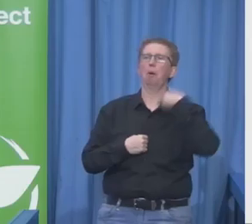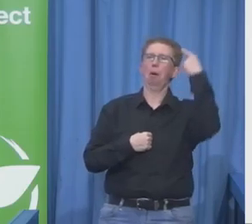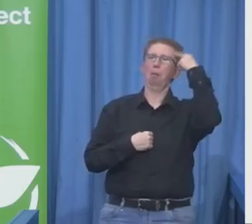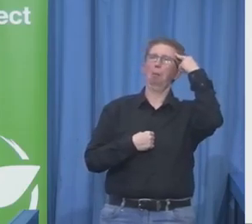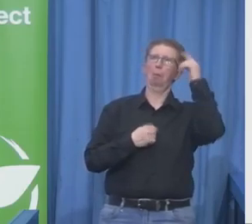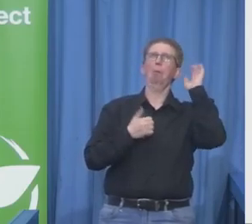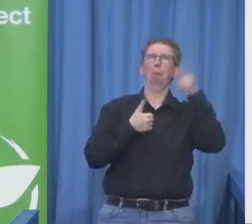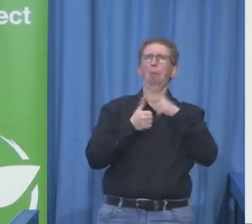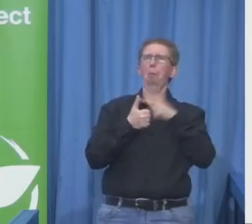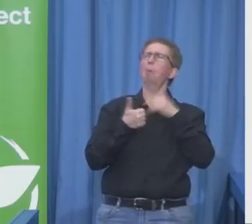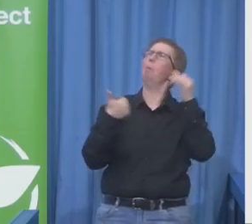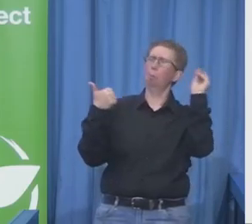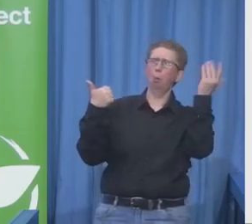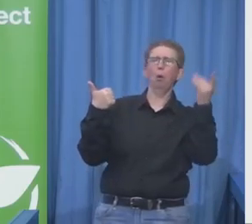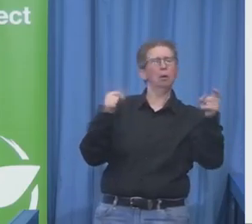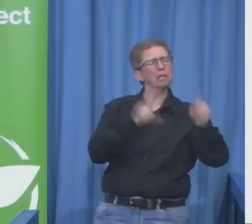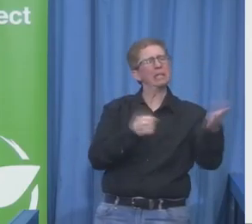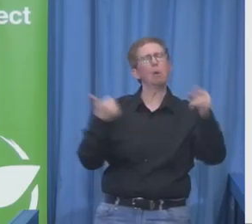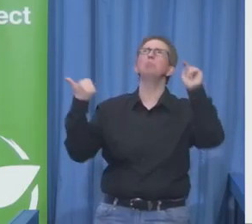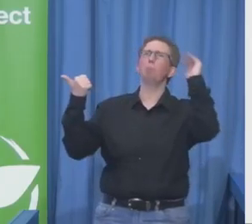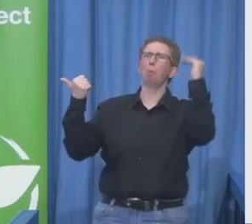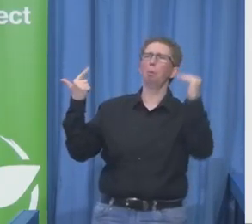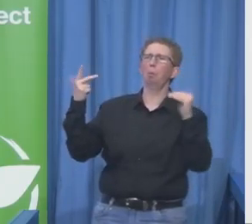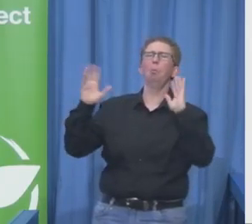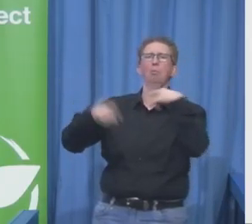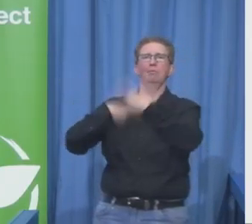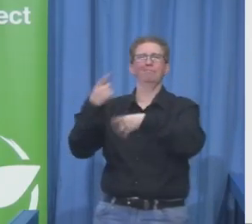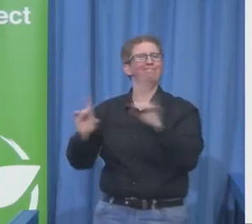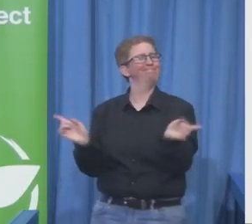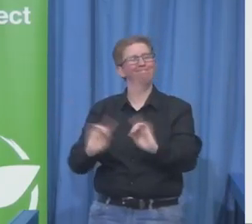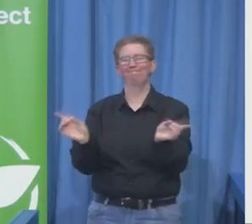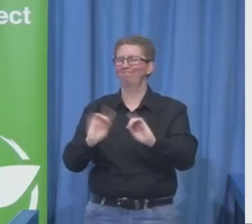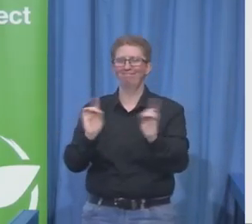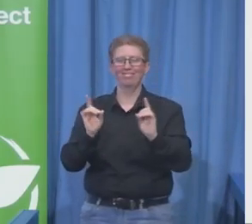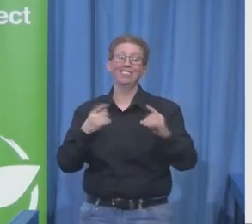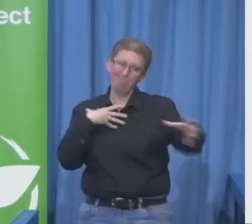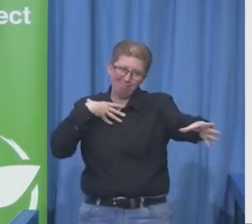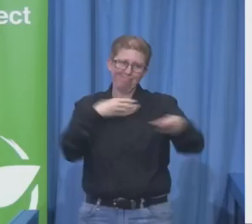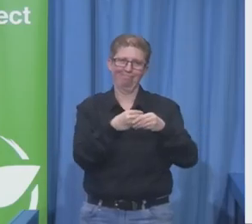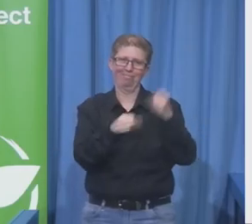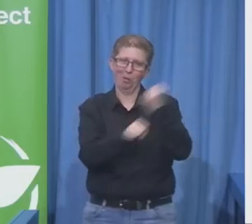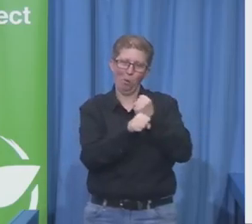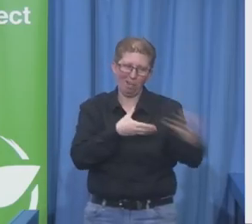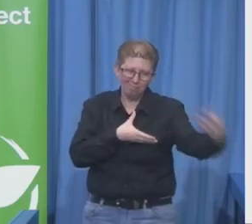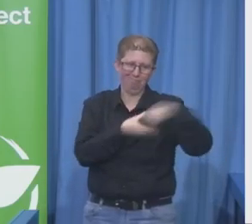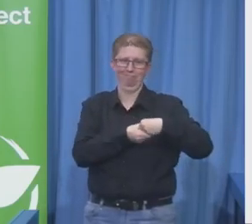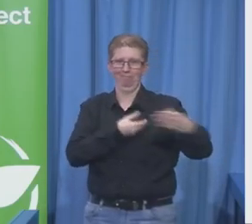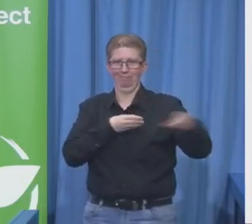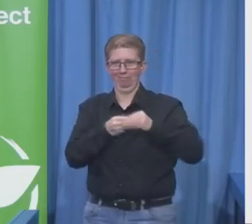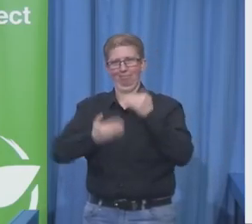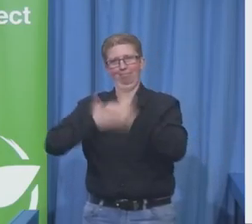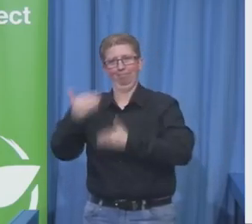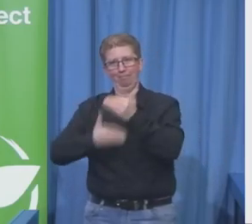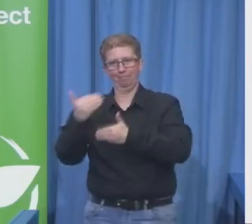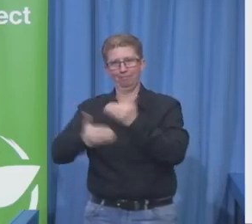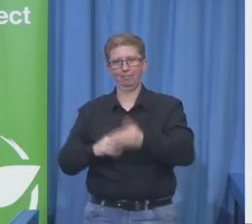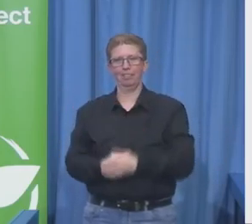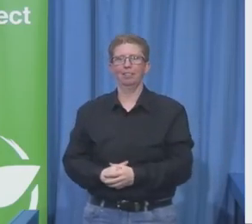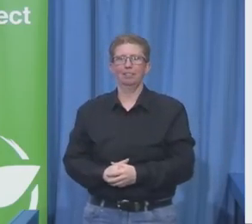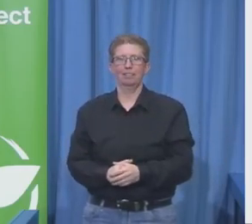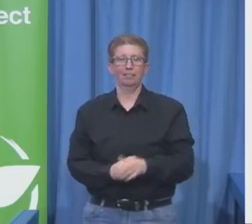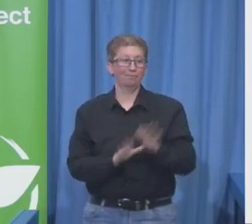soon as they are closer to a position. So really giving them the chance what they really